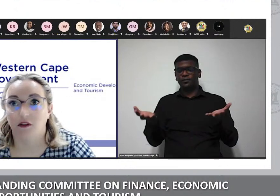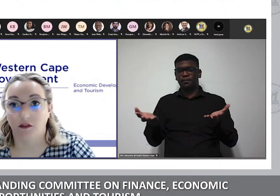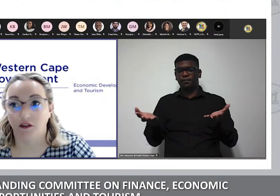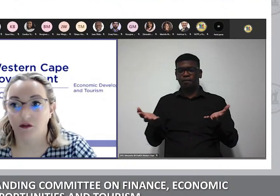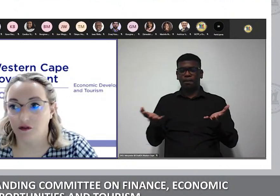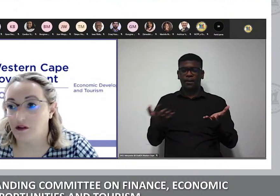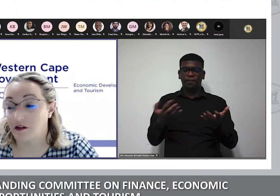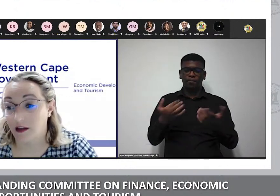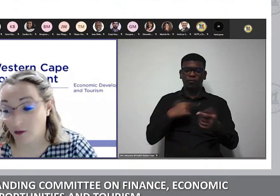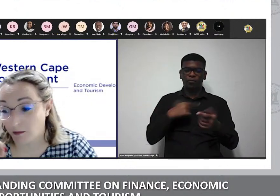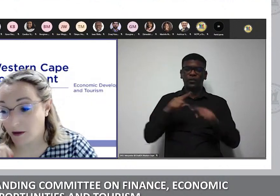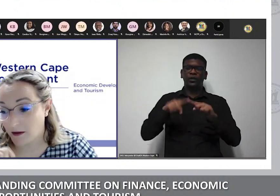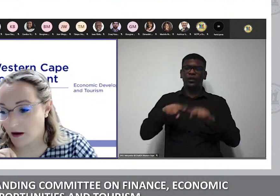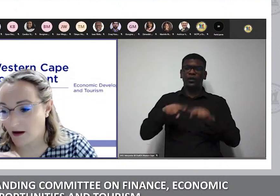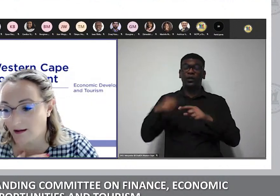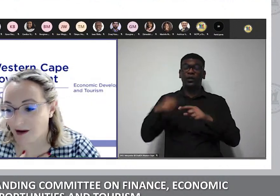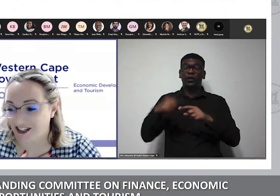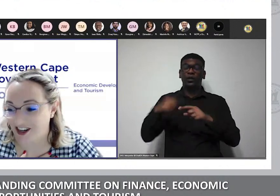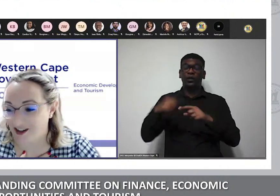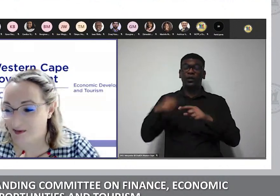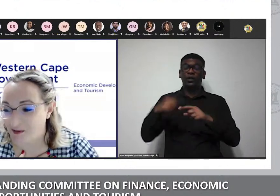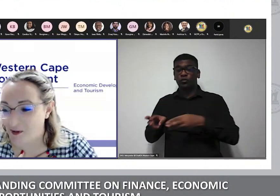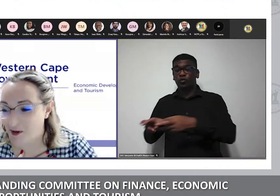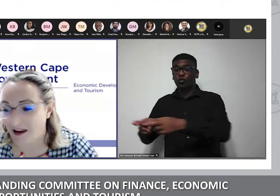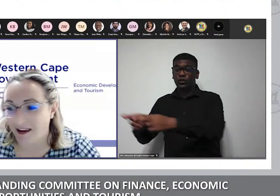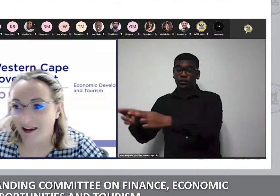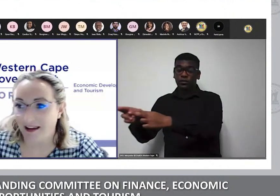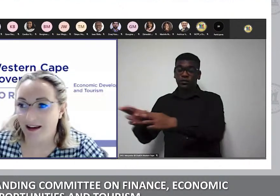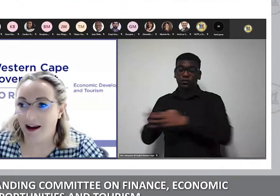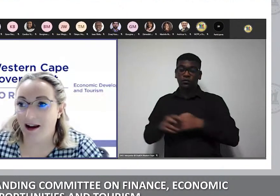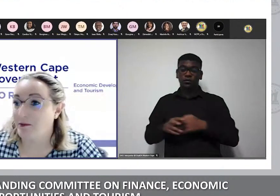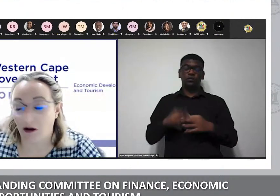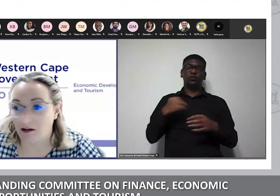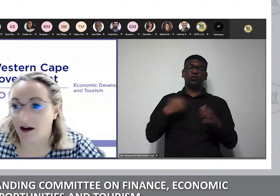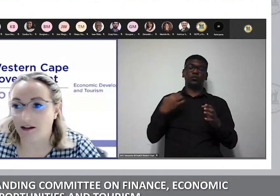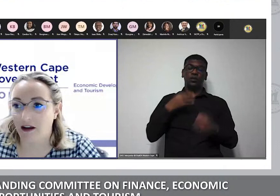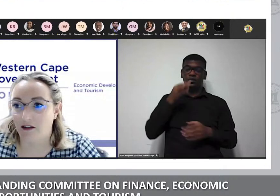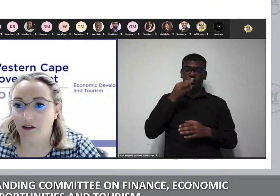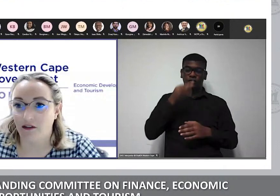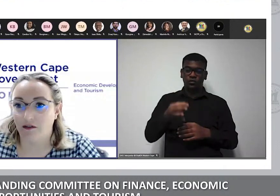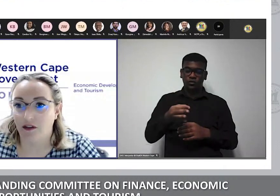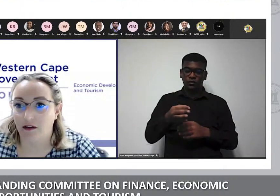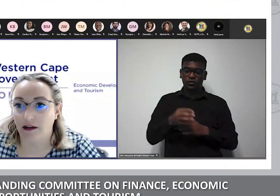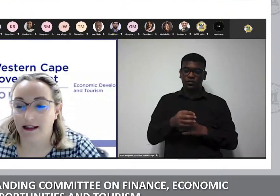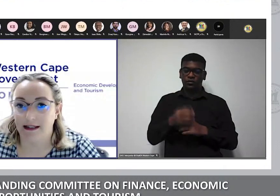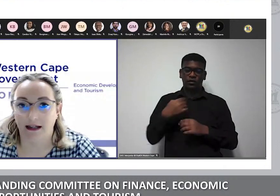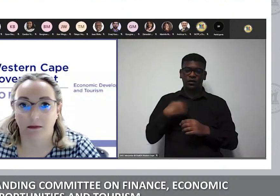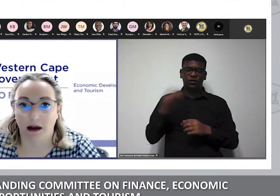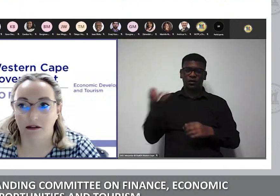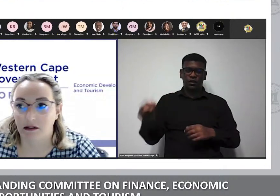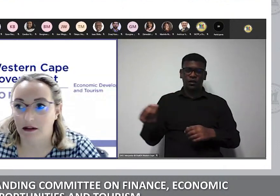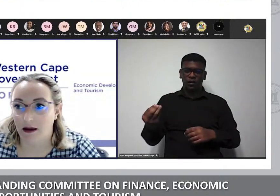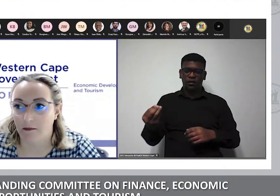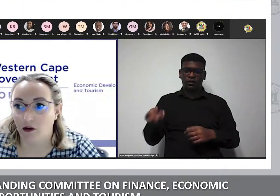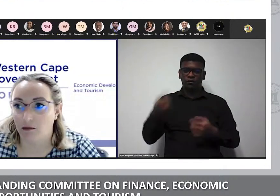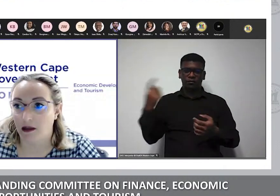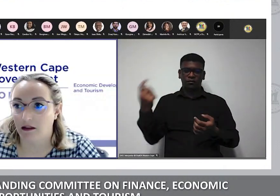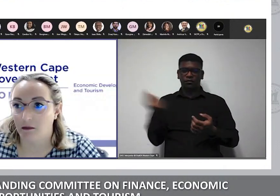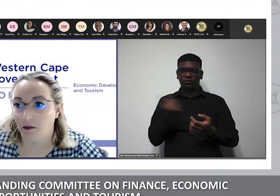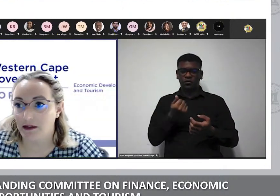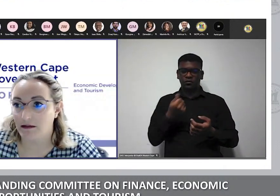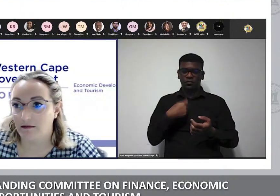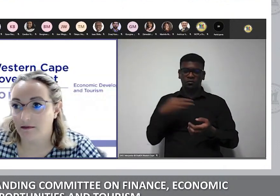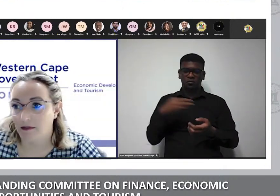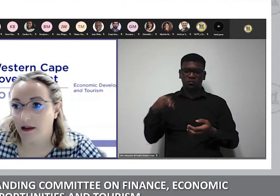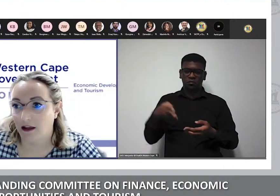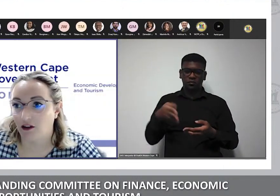In terms of the different routes, that would be my suggestion before I don't have the exact amount with me at